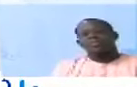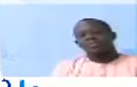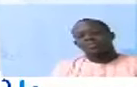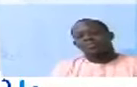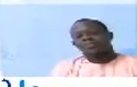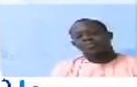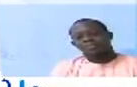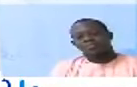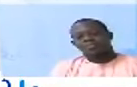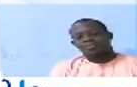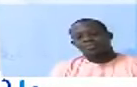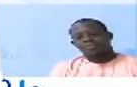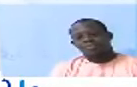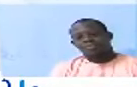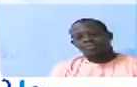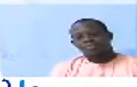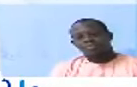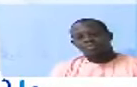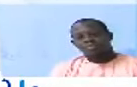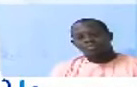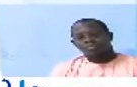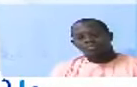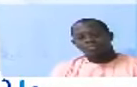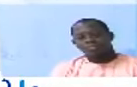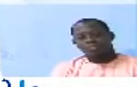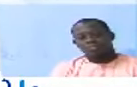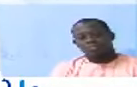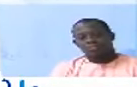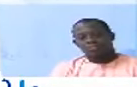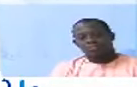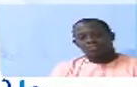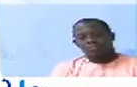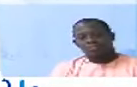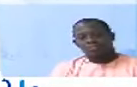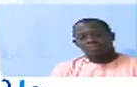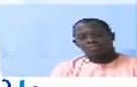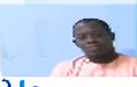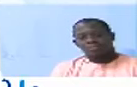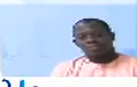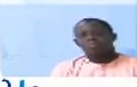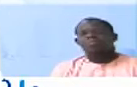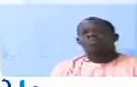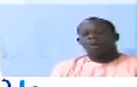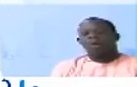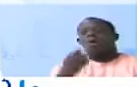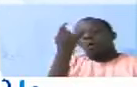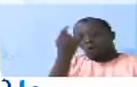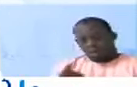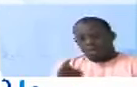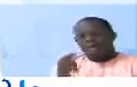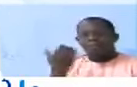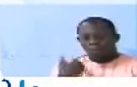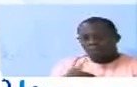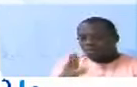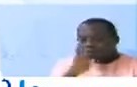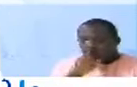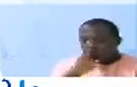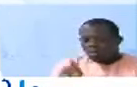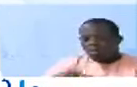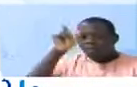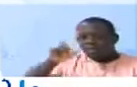wanda mfuta joram medum bare ay momo ma barmale. Well, except for those he didn't beat,